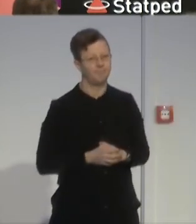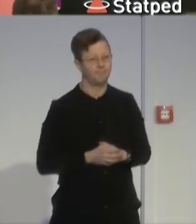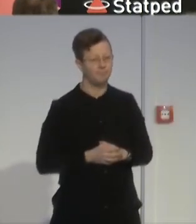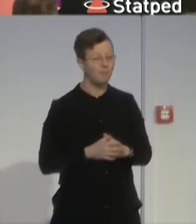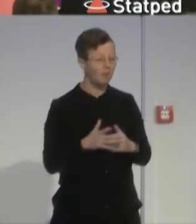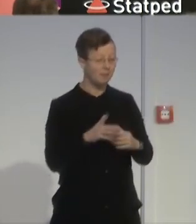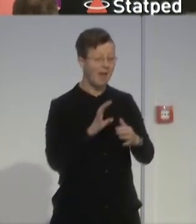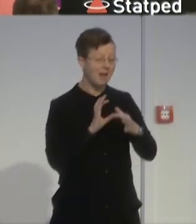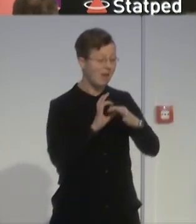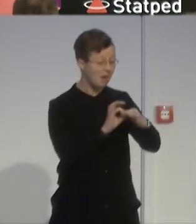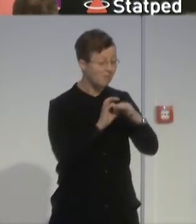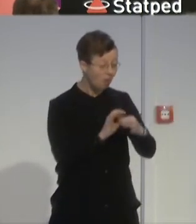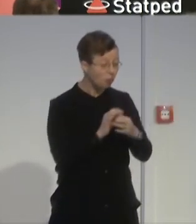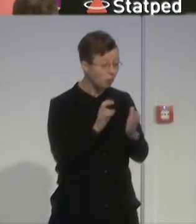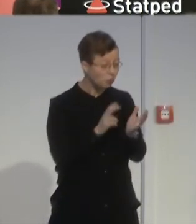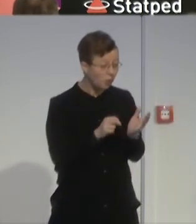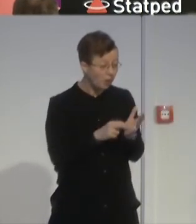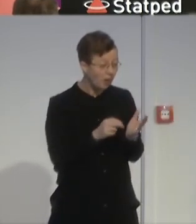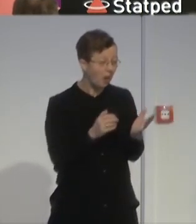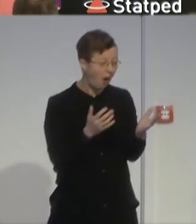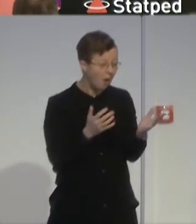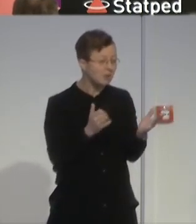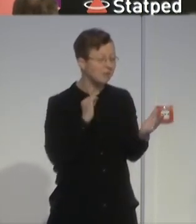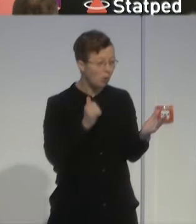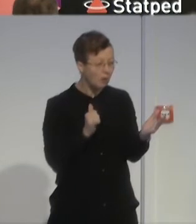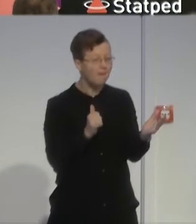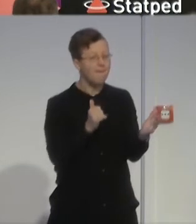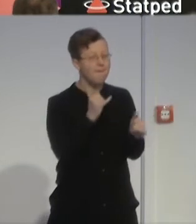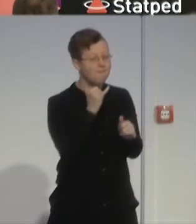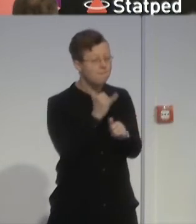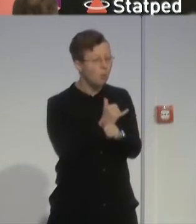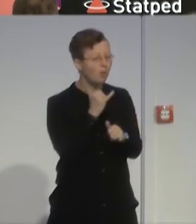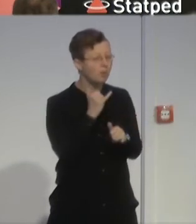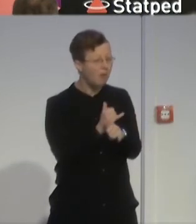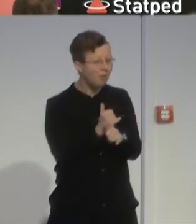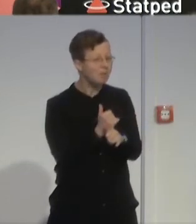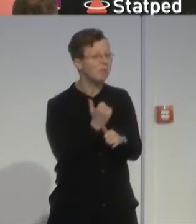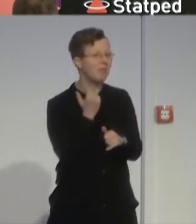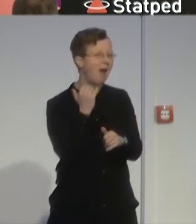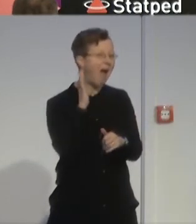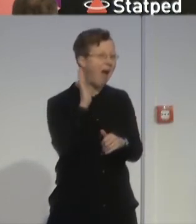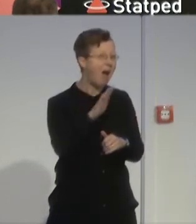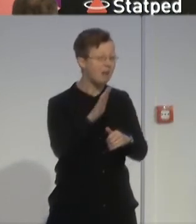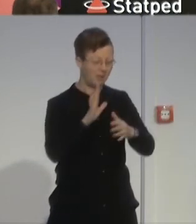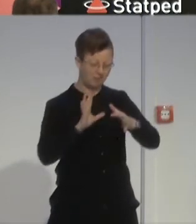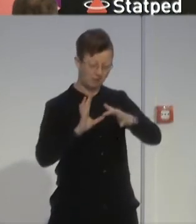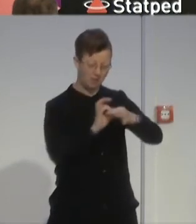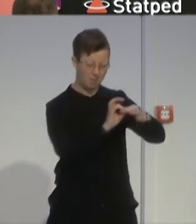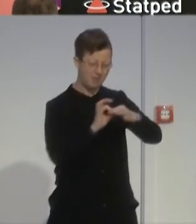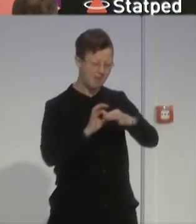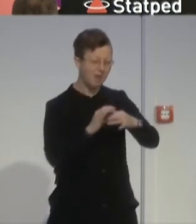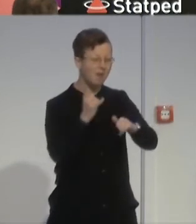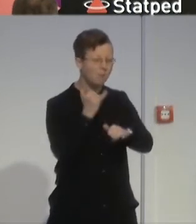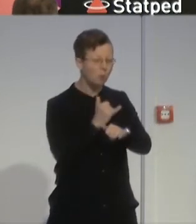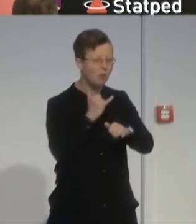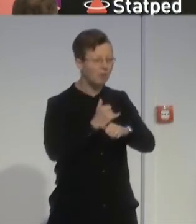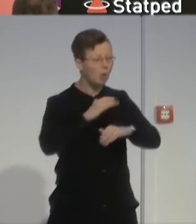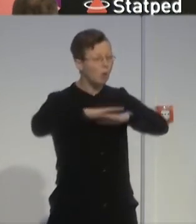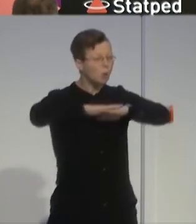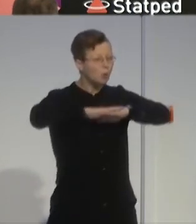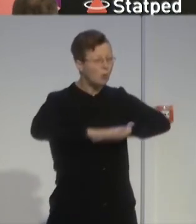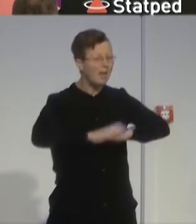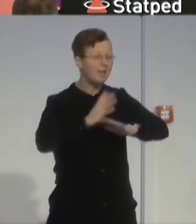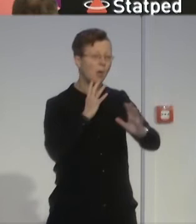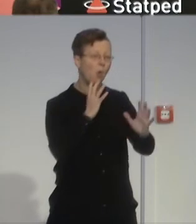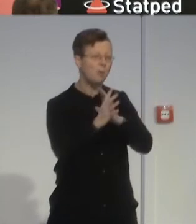It's relevant to ask, of course, how is it connected? How are basic communicative